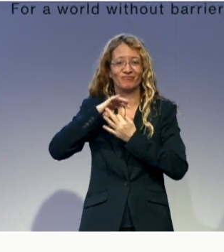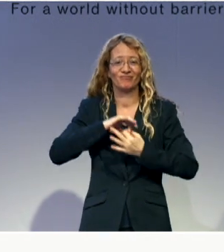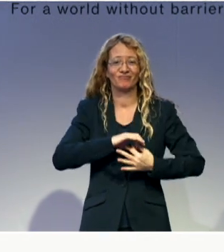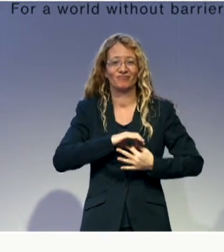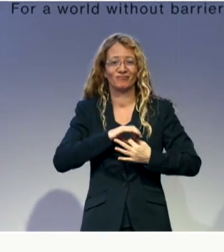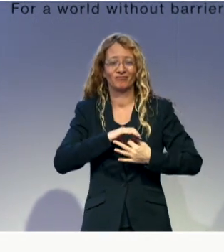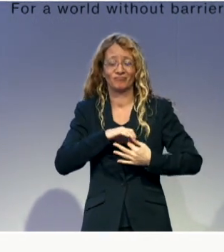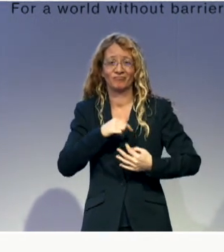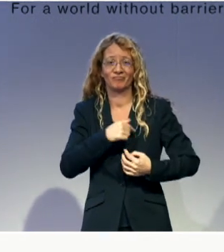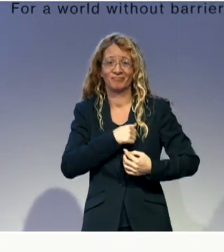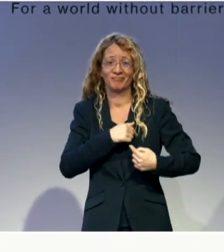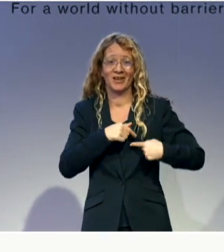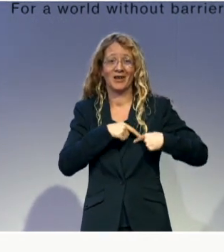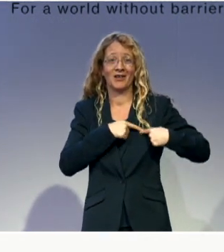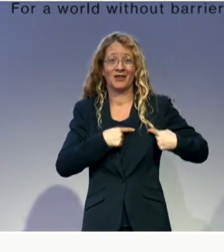we are genuinely